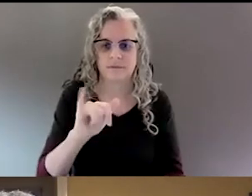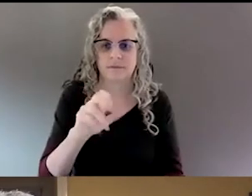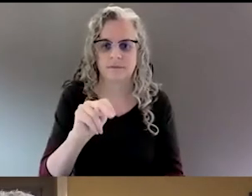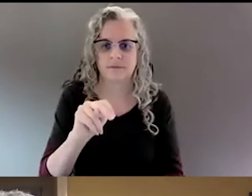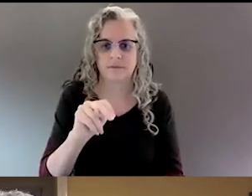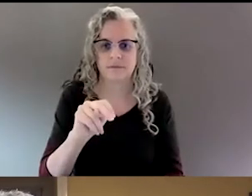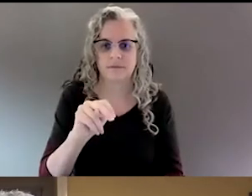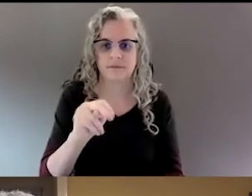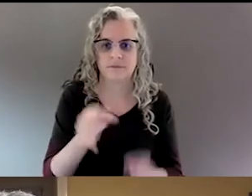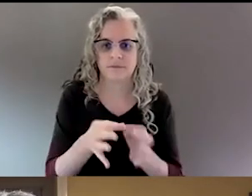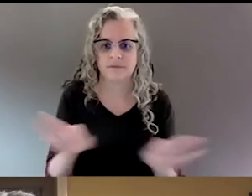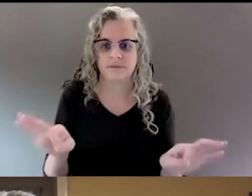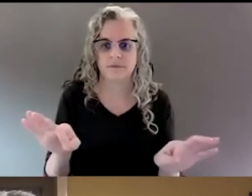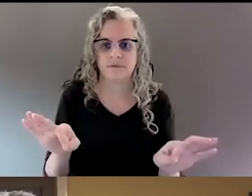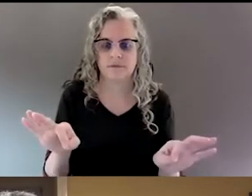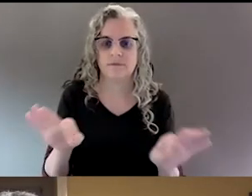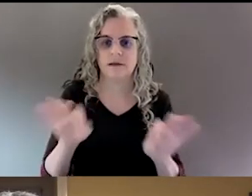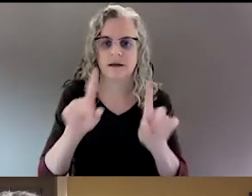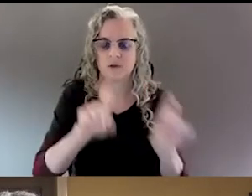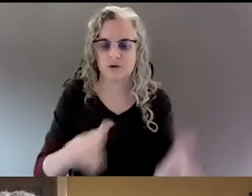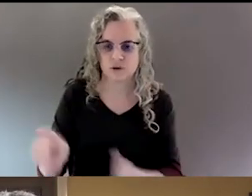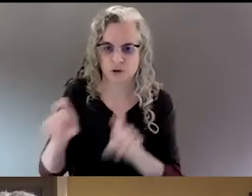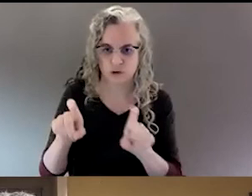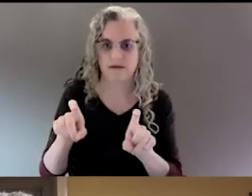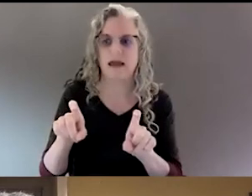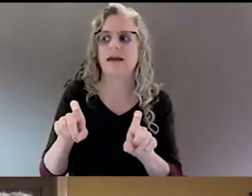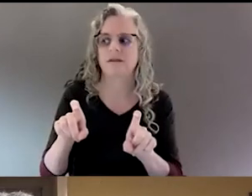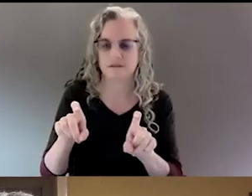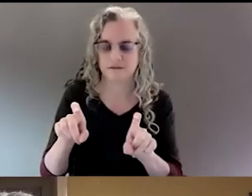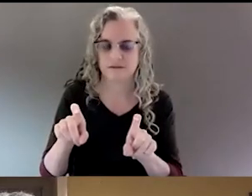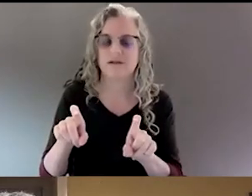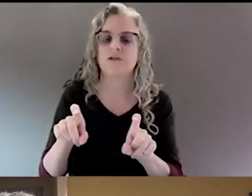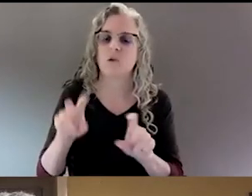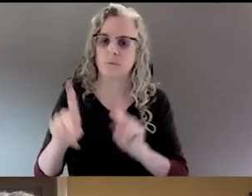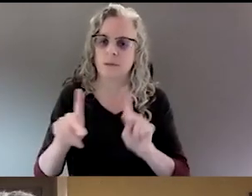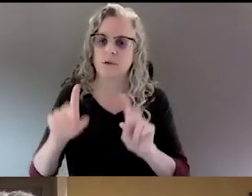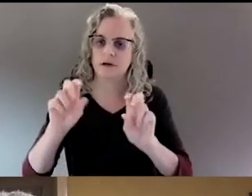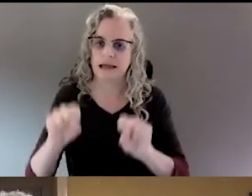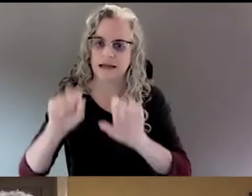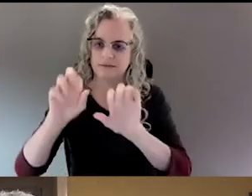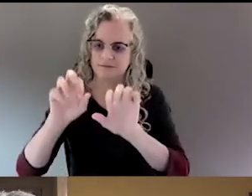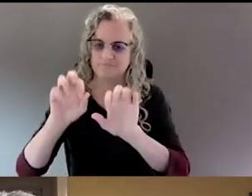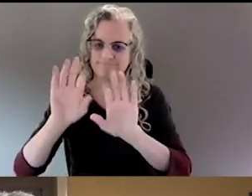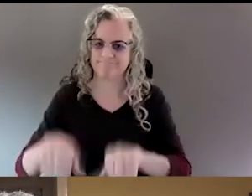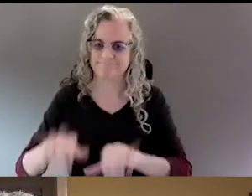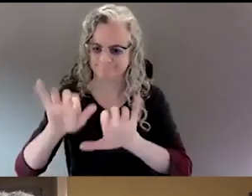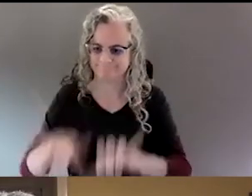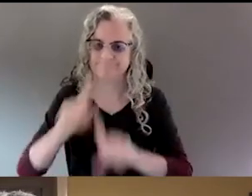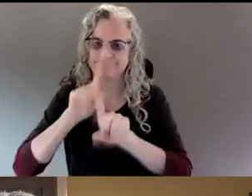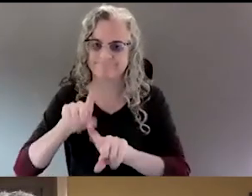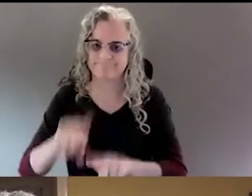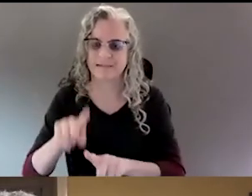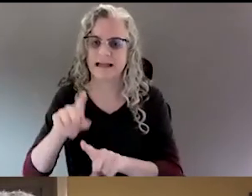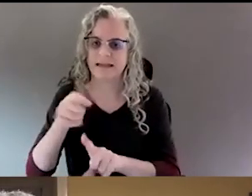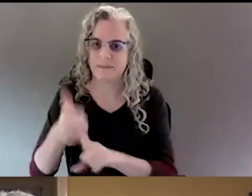very powerful tool, rather than just always looking for mechanisms to identify what's wrong with you, to really promote